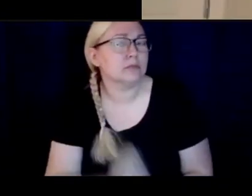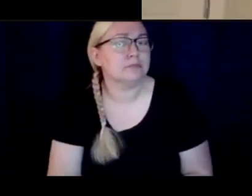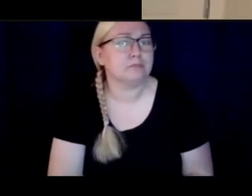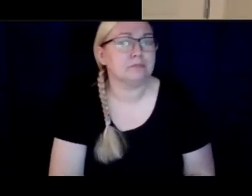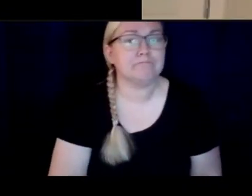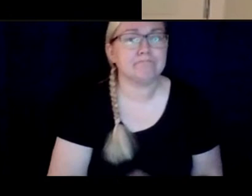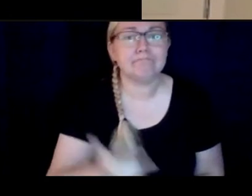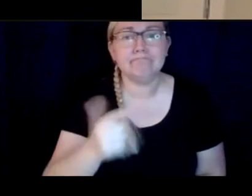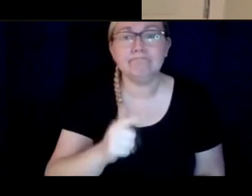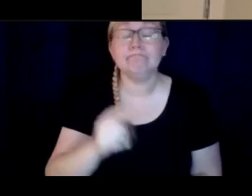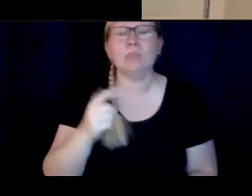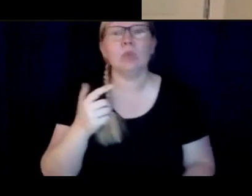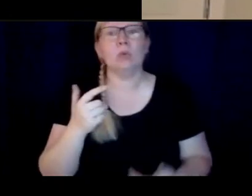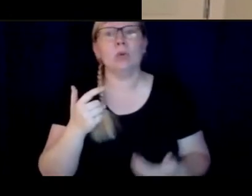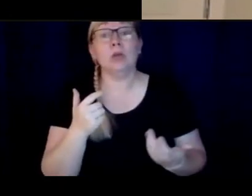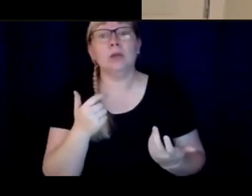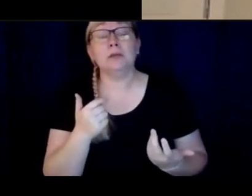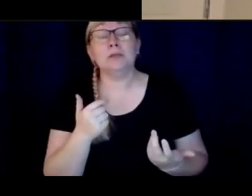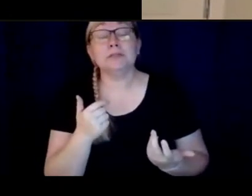Well, I would say,